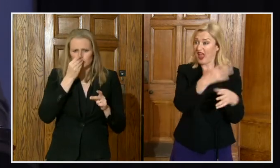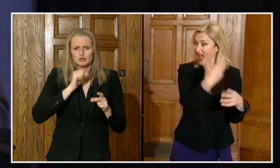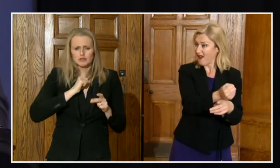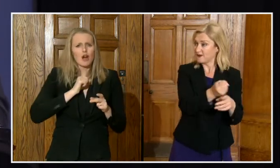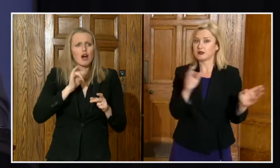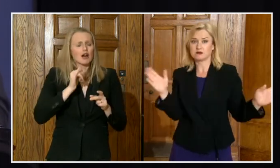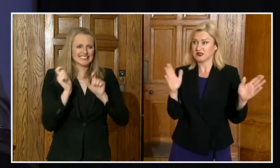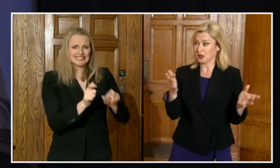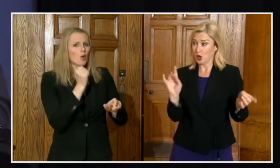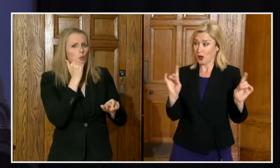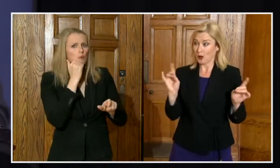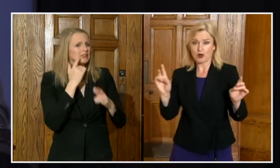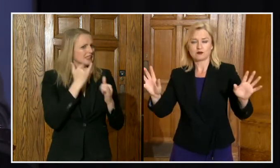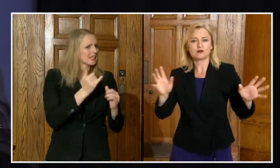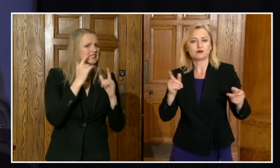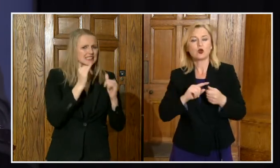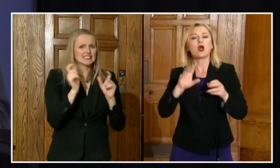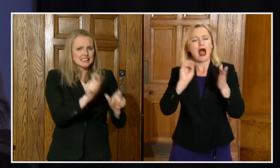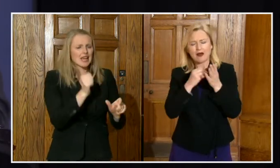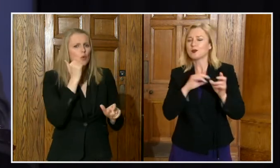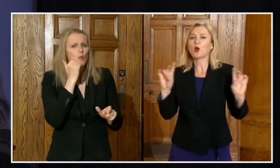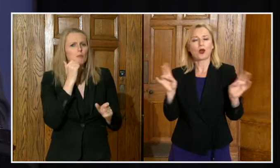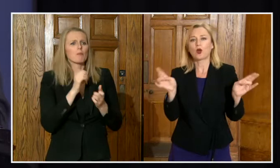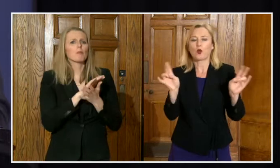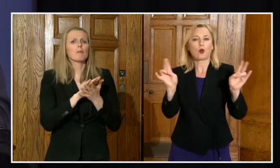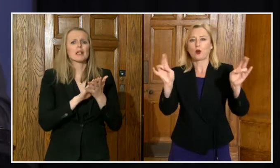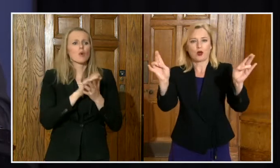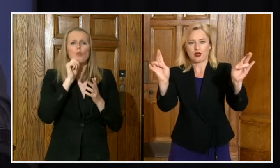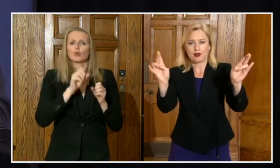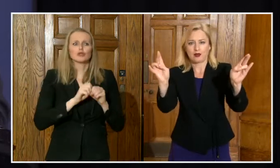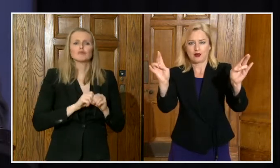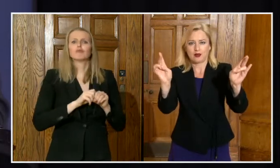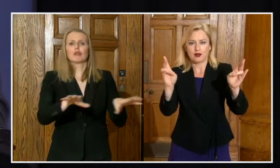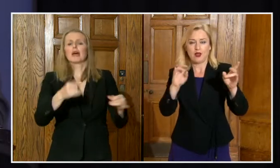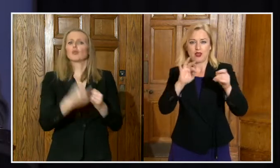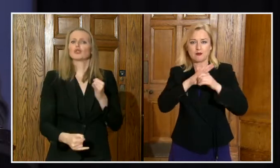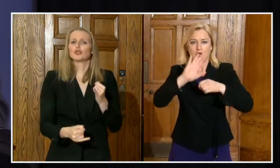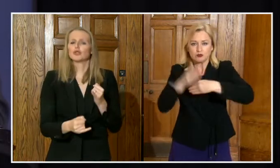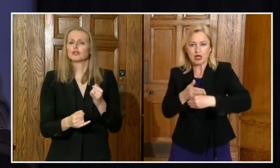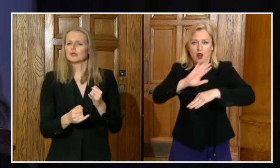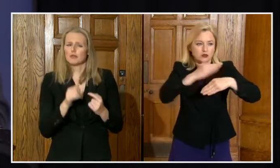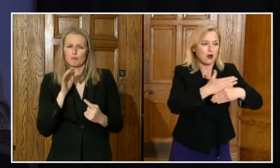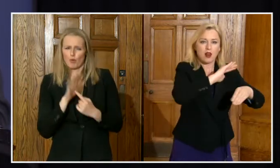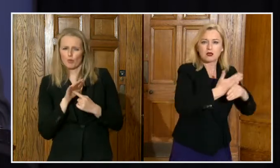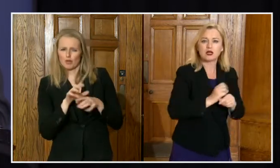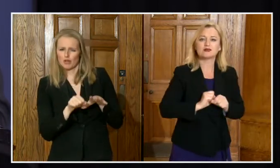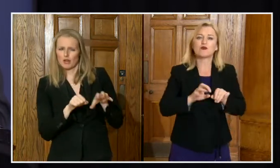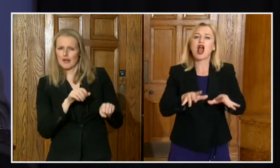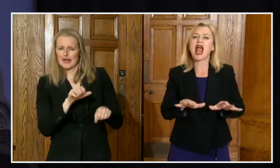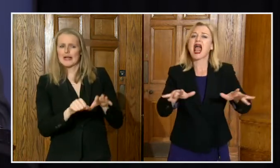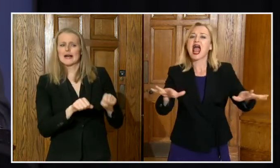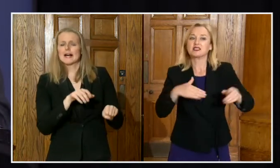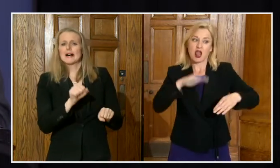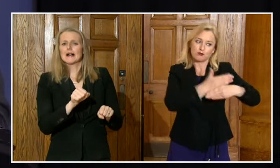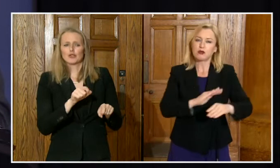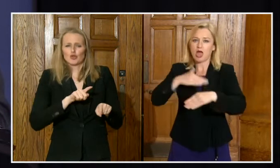testing of those individuals so we can rapidly keep the virus in check, and that we can prevent the R